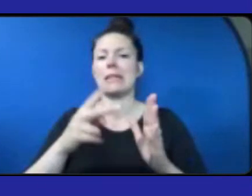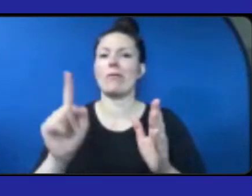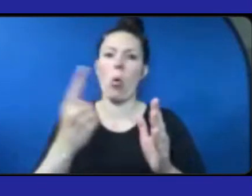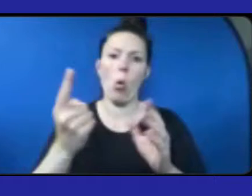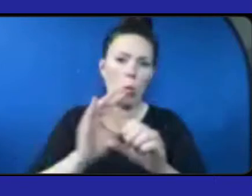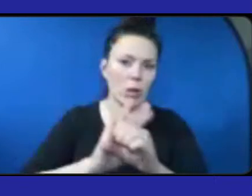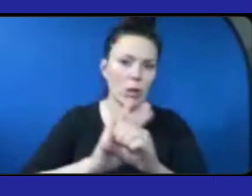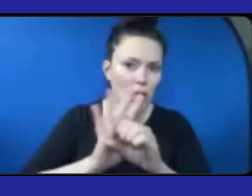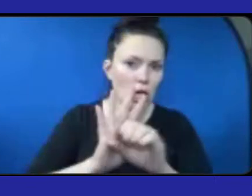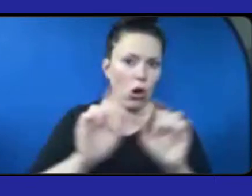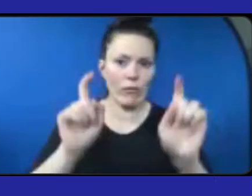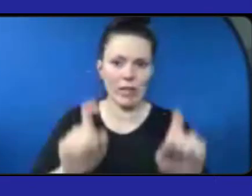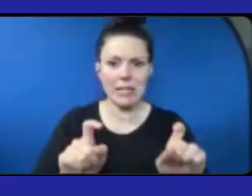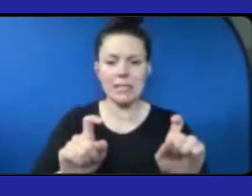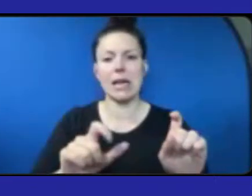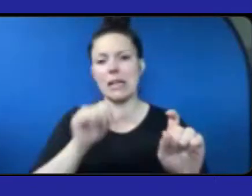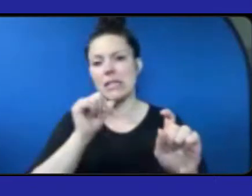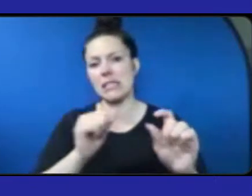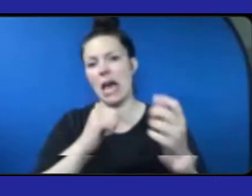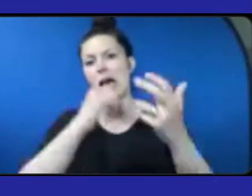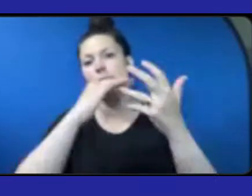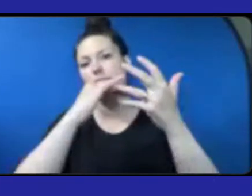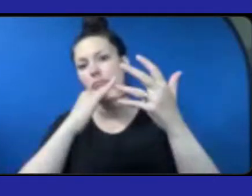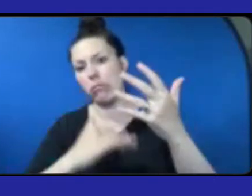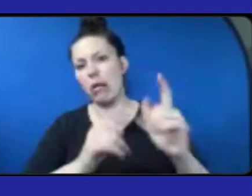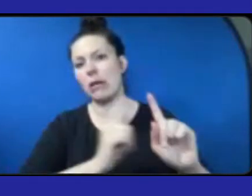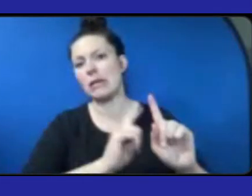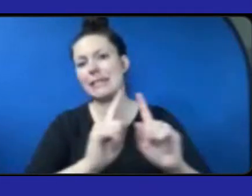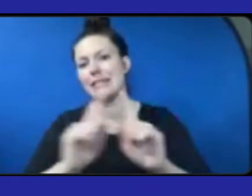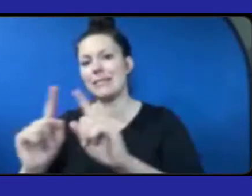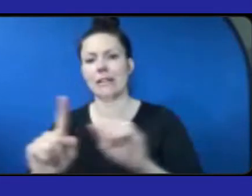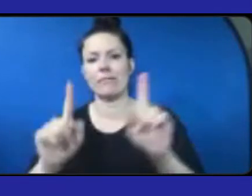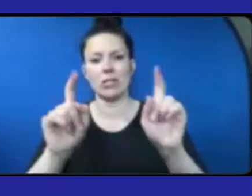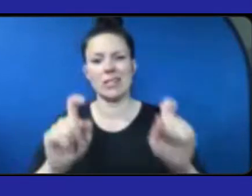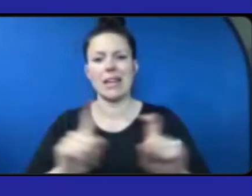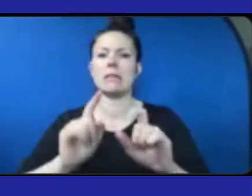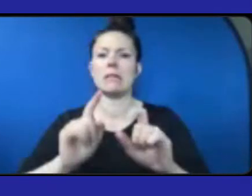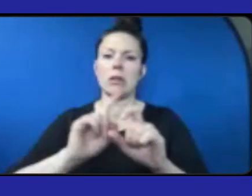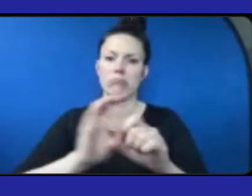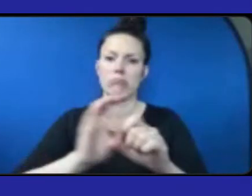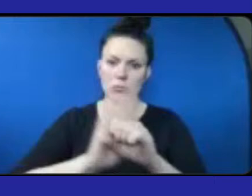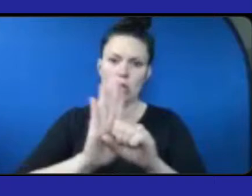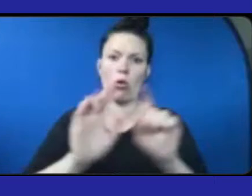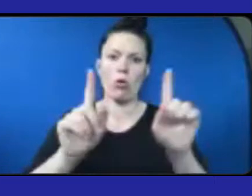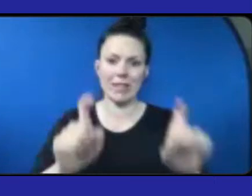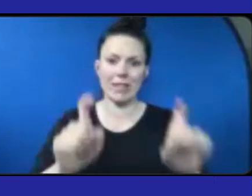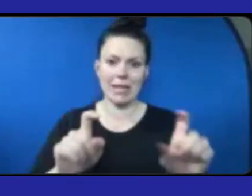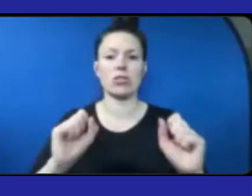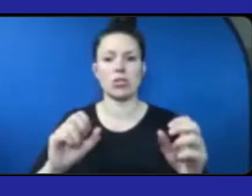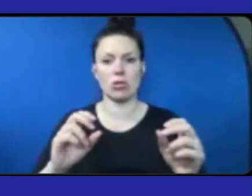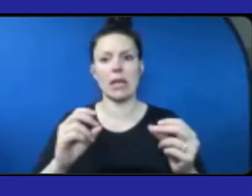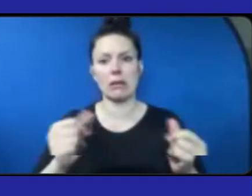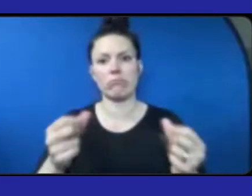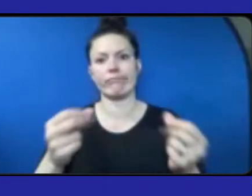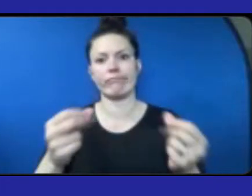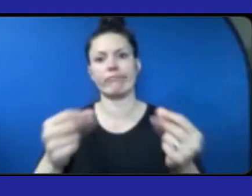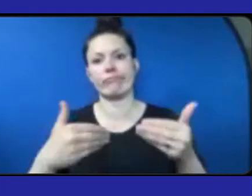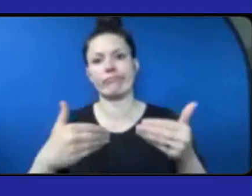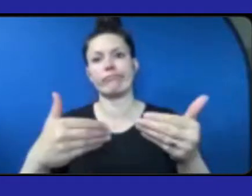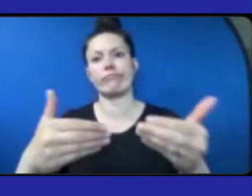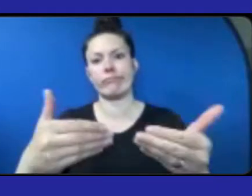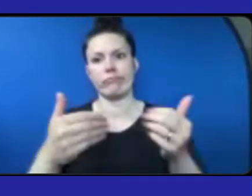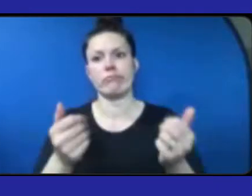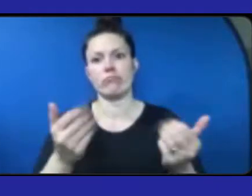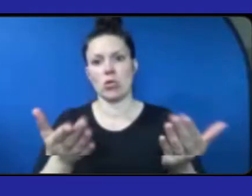as many tests as they can, as quickly as they can, and efficiently as they can, in order to provide the capacity needed